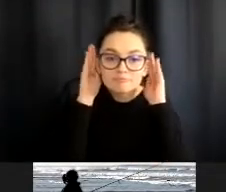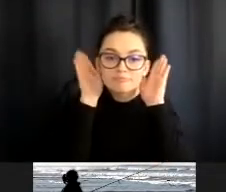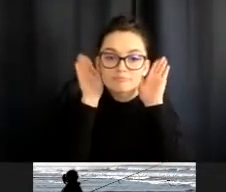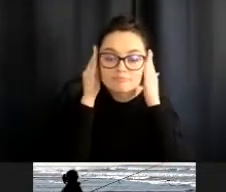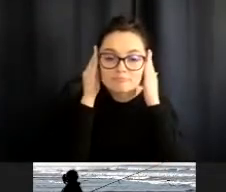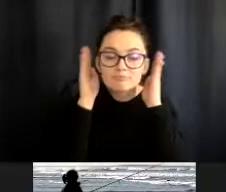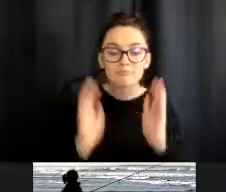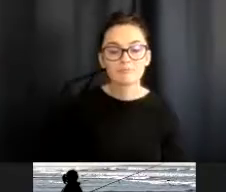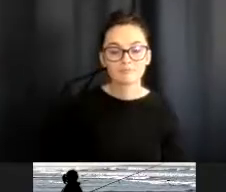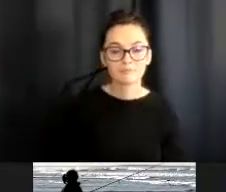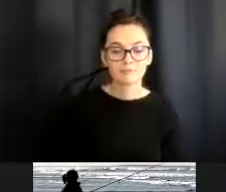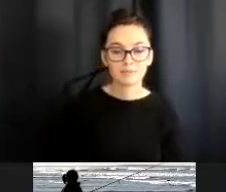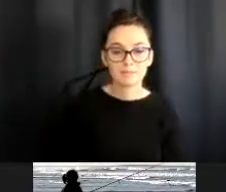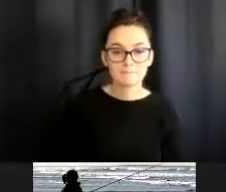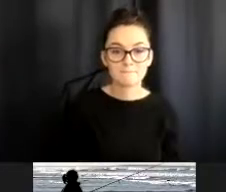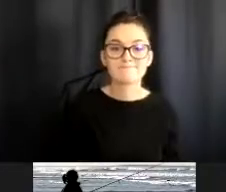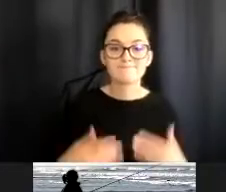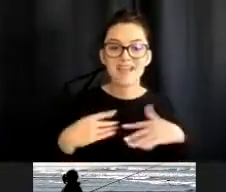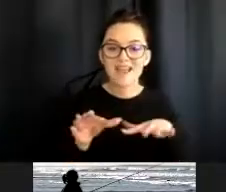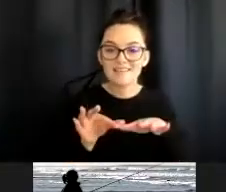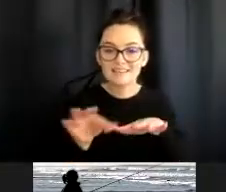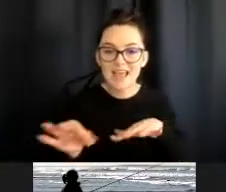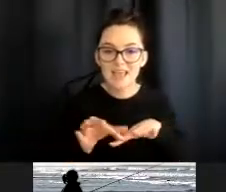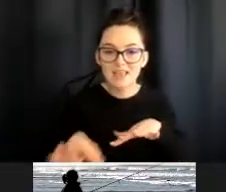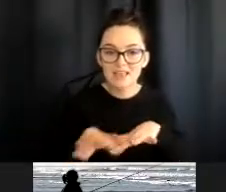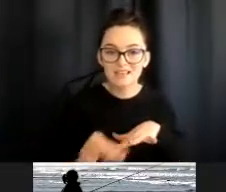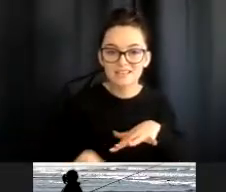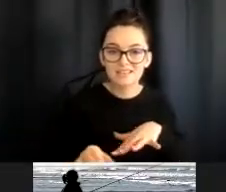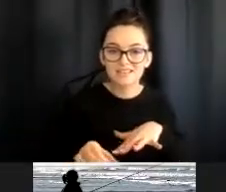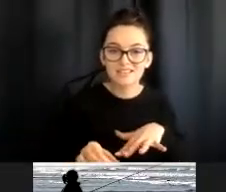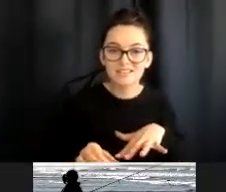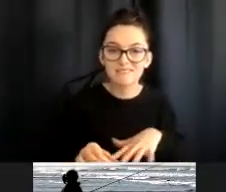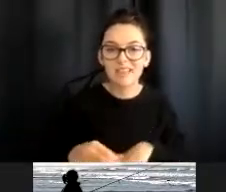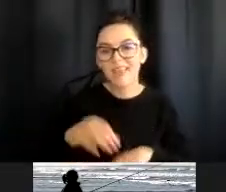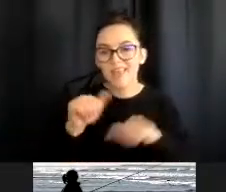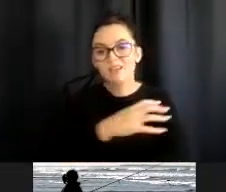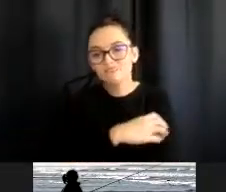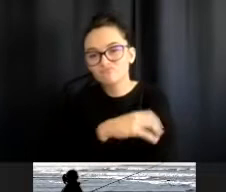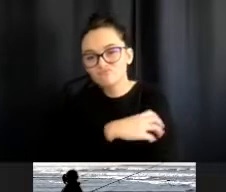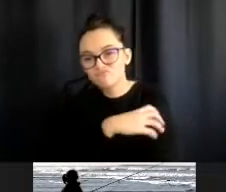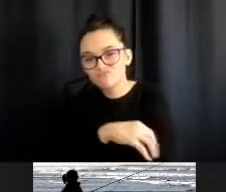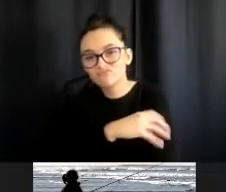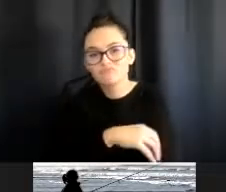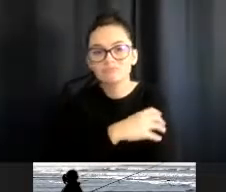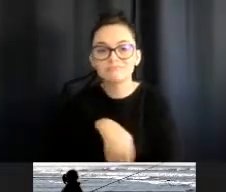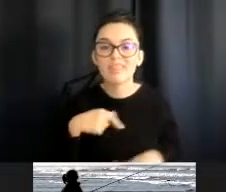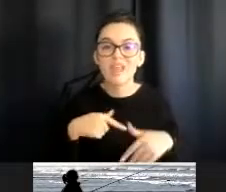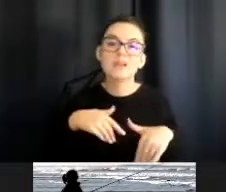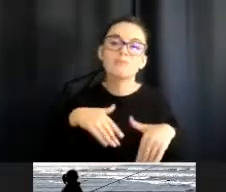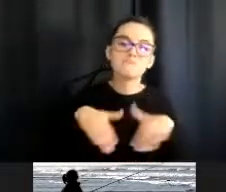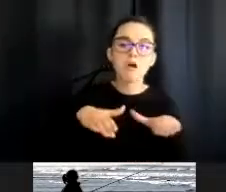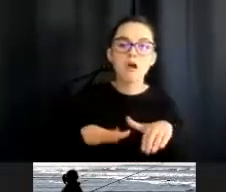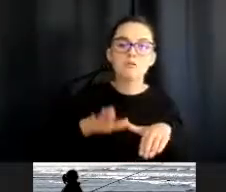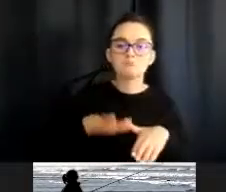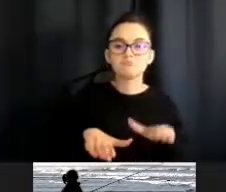And then they have nails a third of the way down, and they scratch themselves. They can put their rear flippers underneath their body